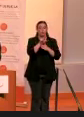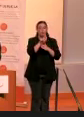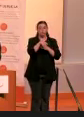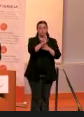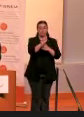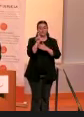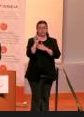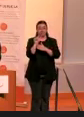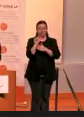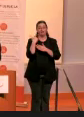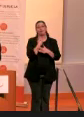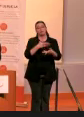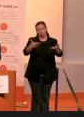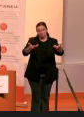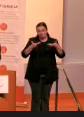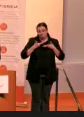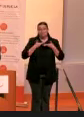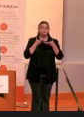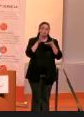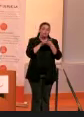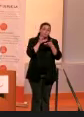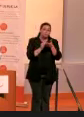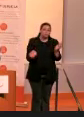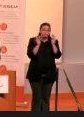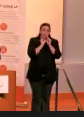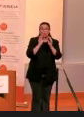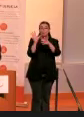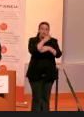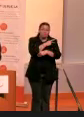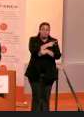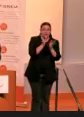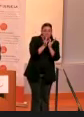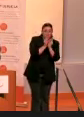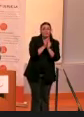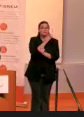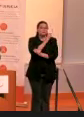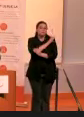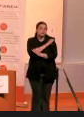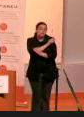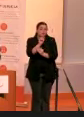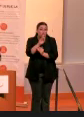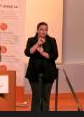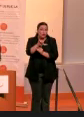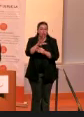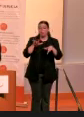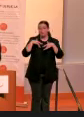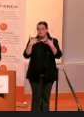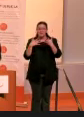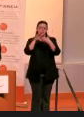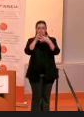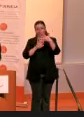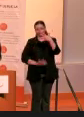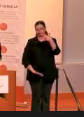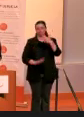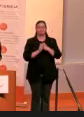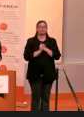connected to learn about our virtual programs, our patient conferences, clinical trial information, events, and the latest on